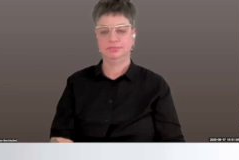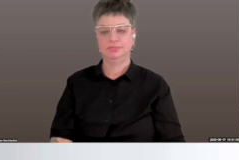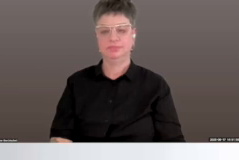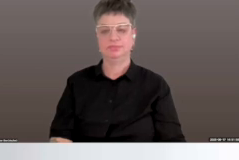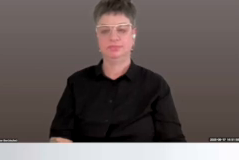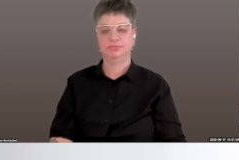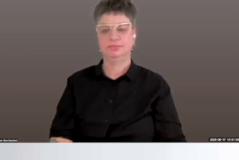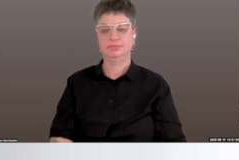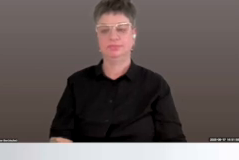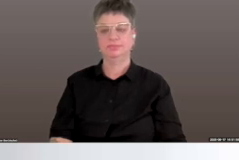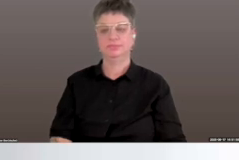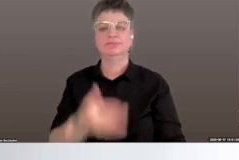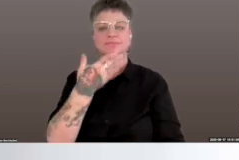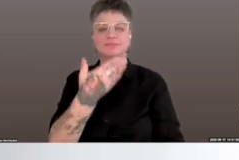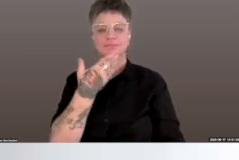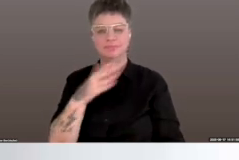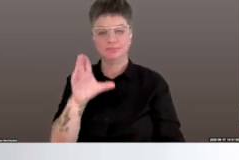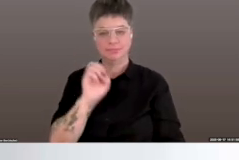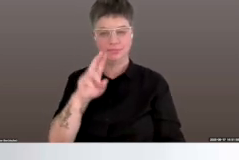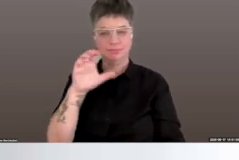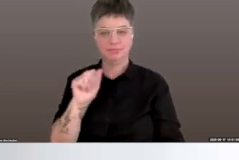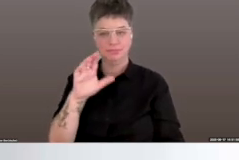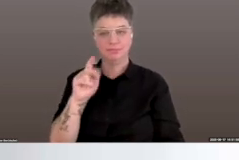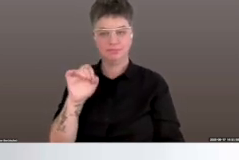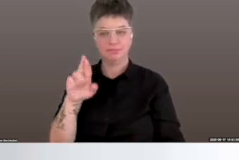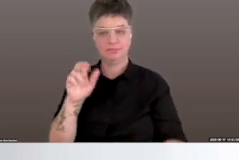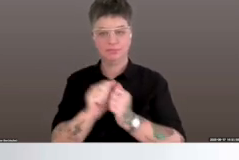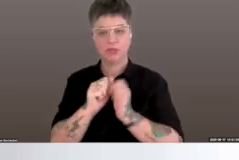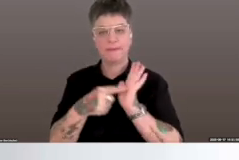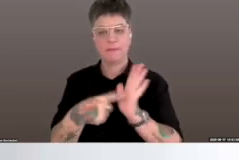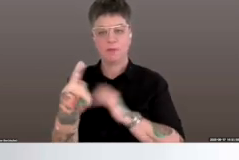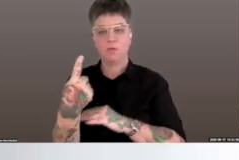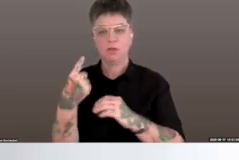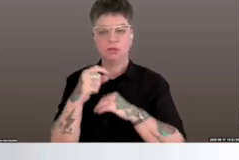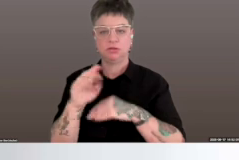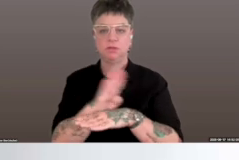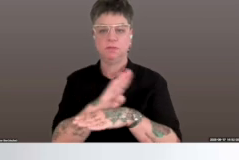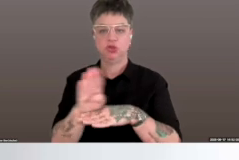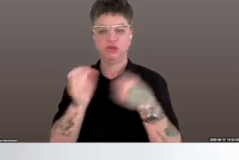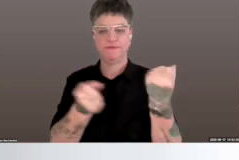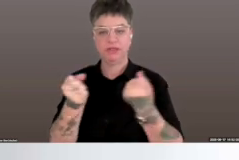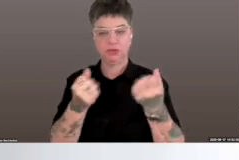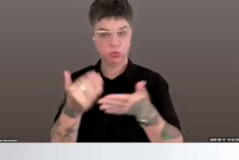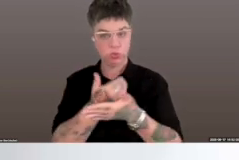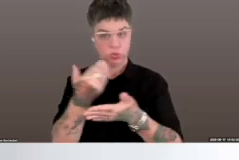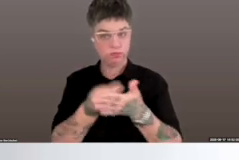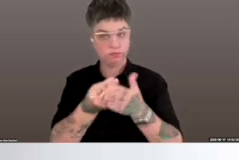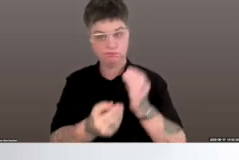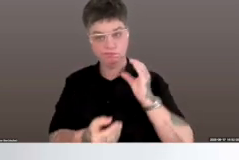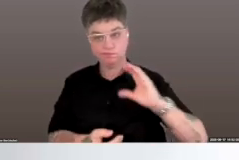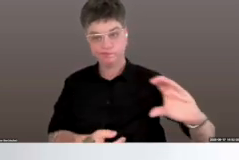Thank you. Erica Baker with Model 1 commercial vehicles. Do we have any new allocations